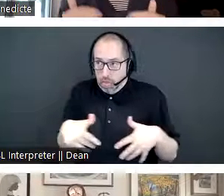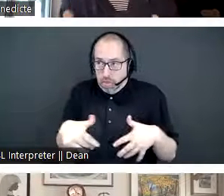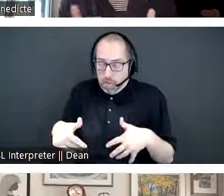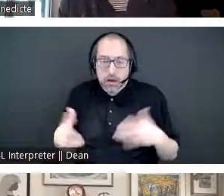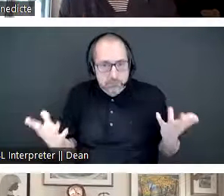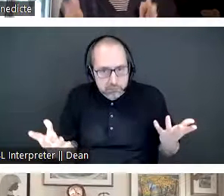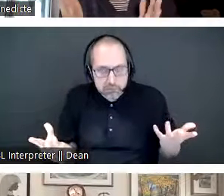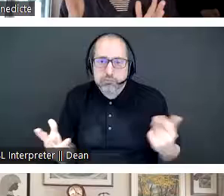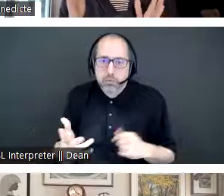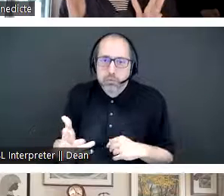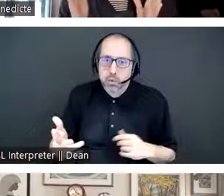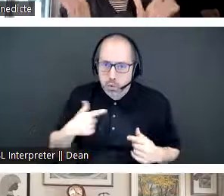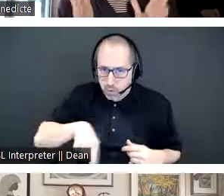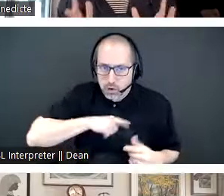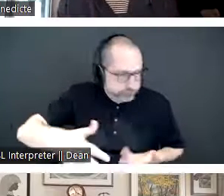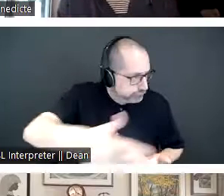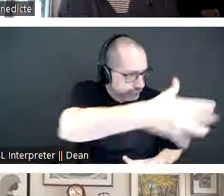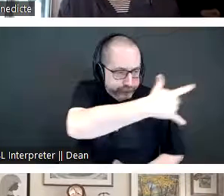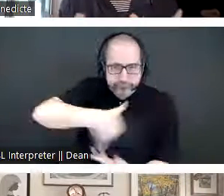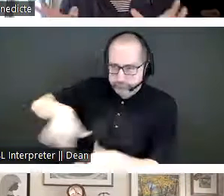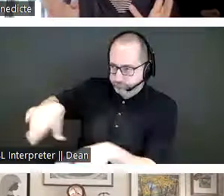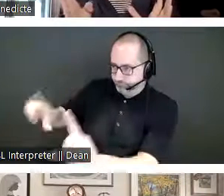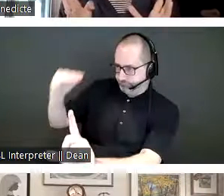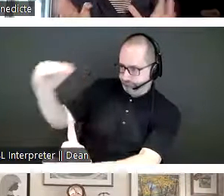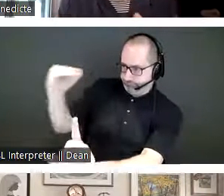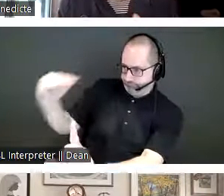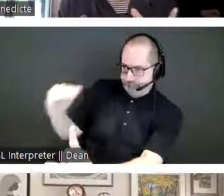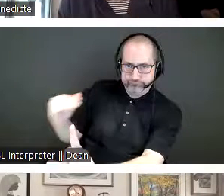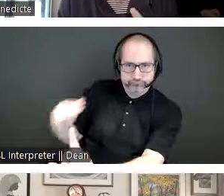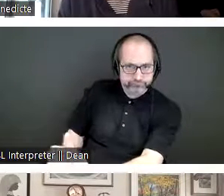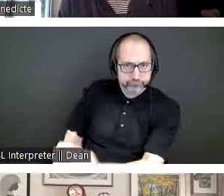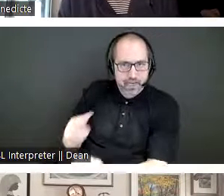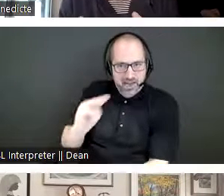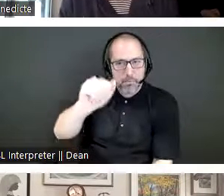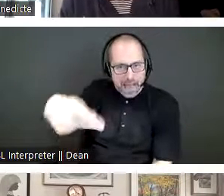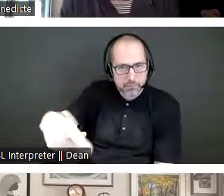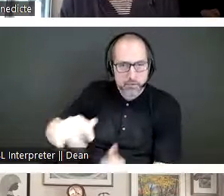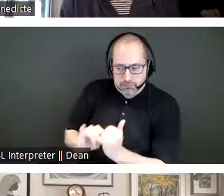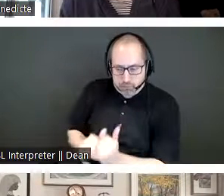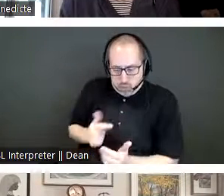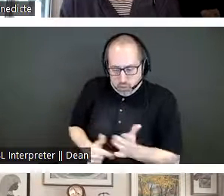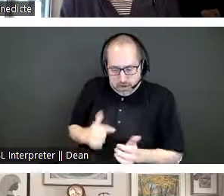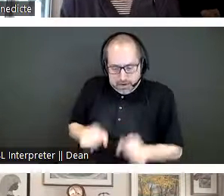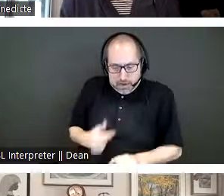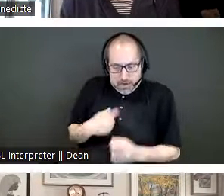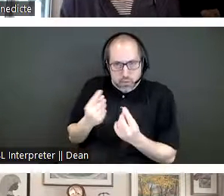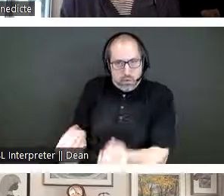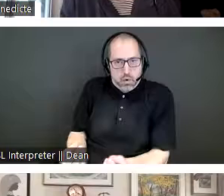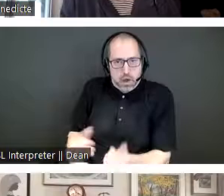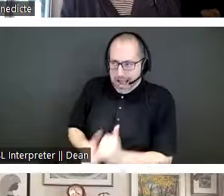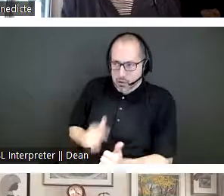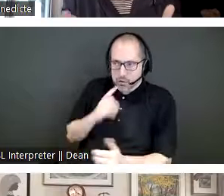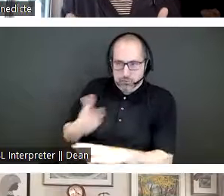a step-by-step, role-by-role map to help us work together towards better elder